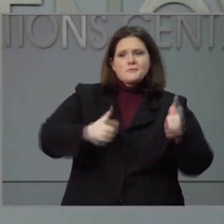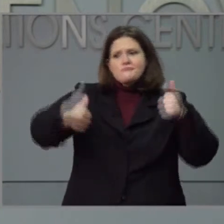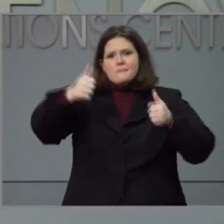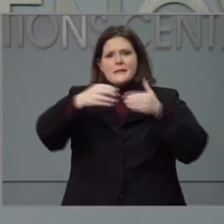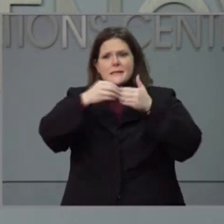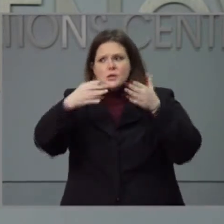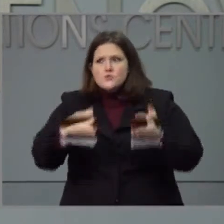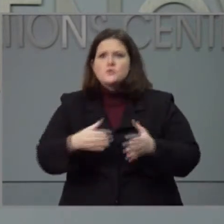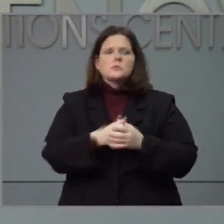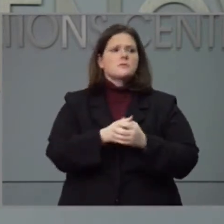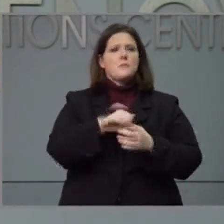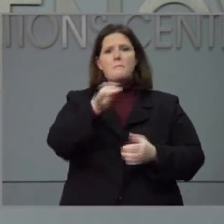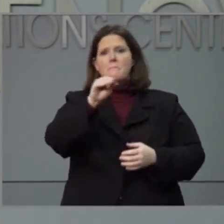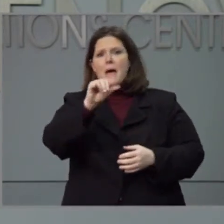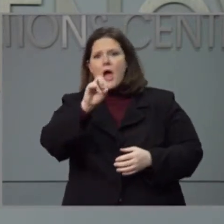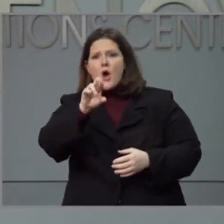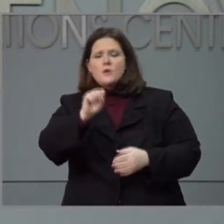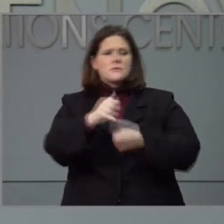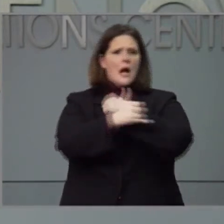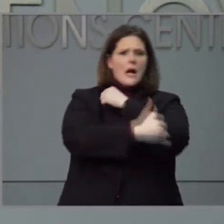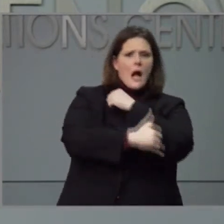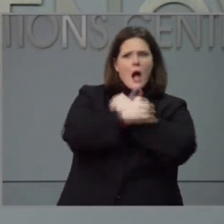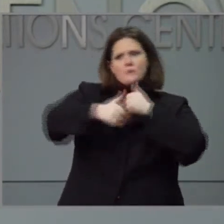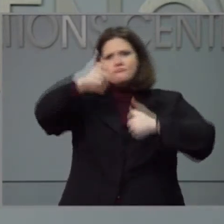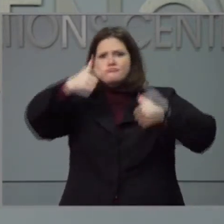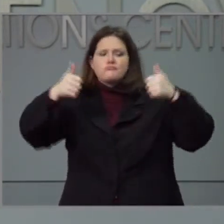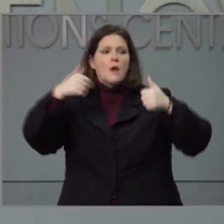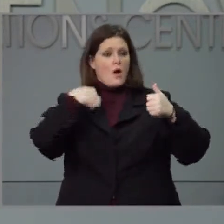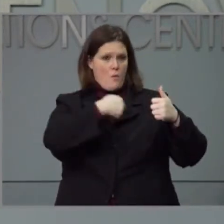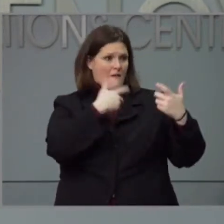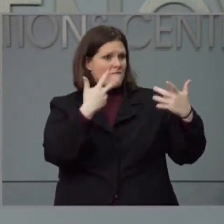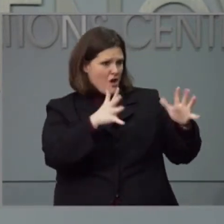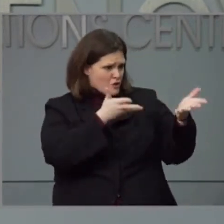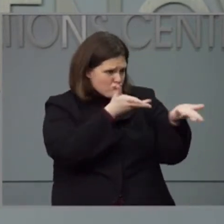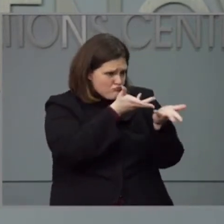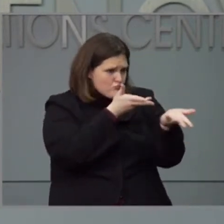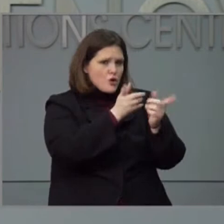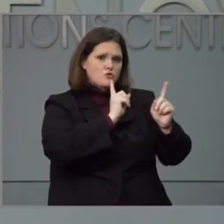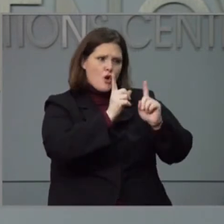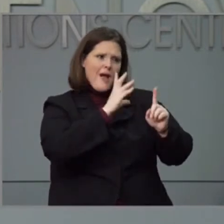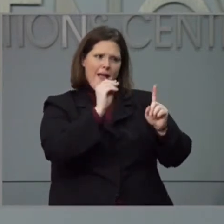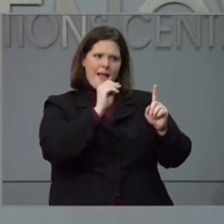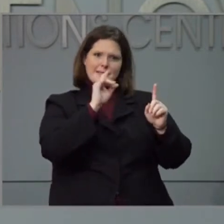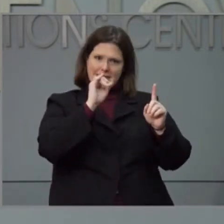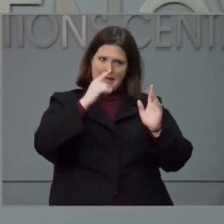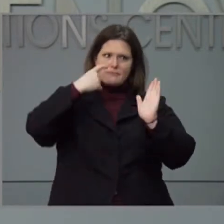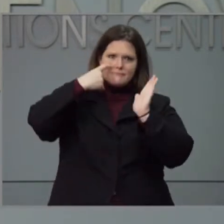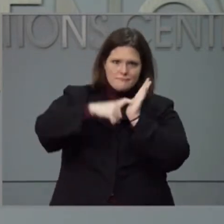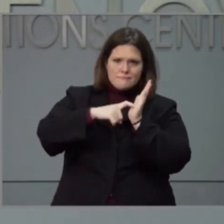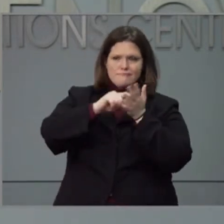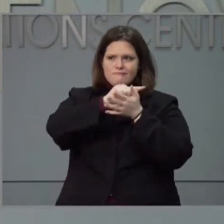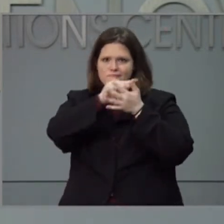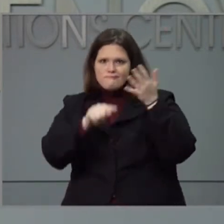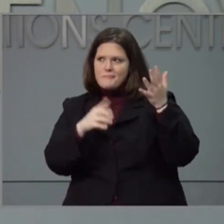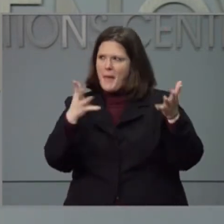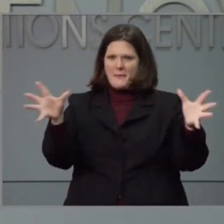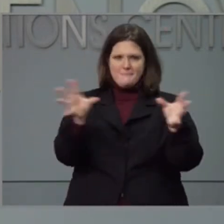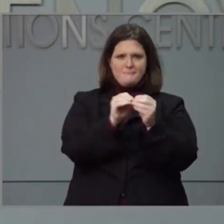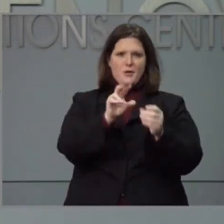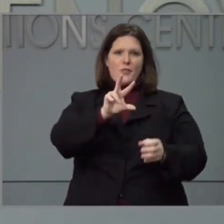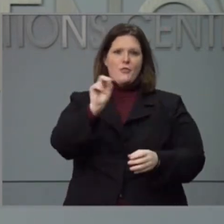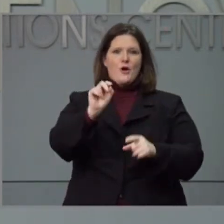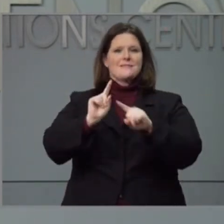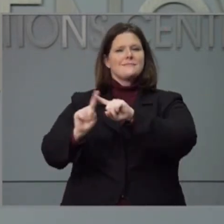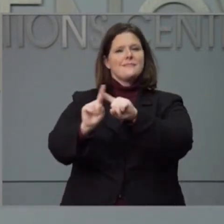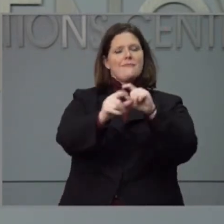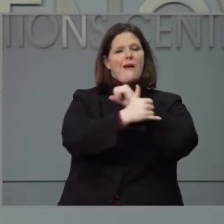or our mayors. And yes, we did highlight for some of our counties of concern, it was about 30 of them, that we sent a